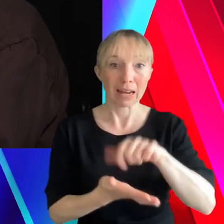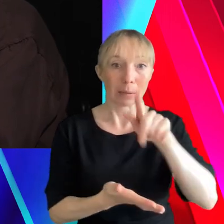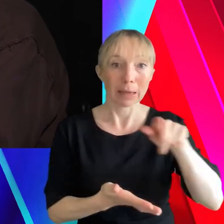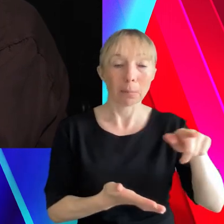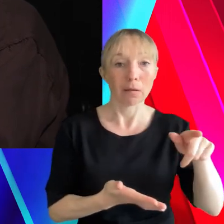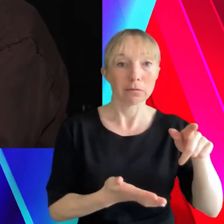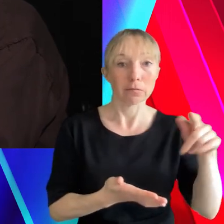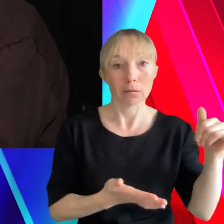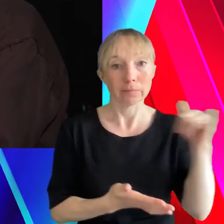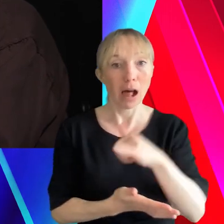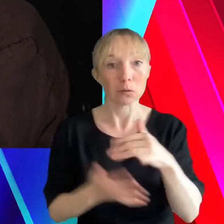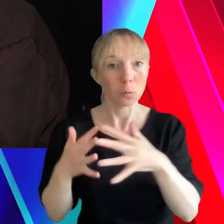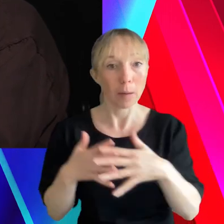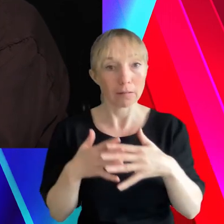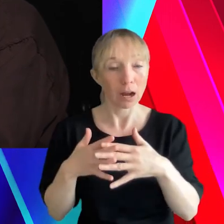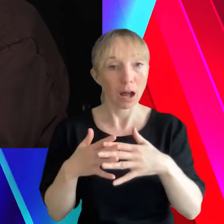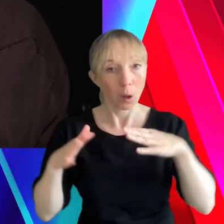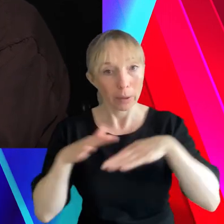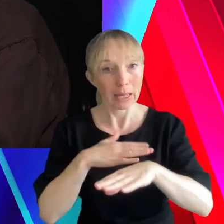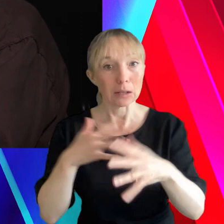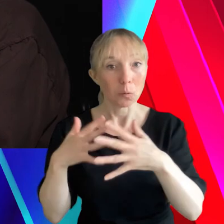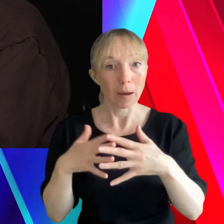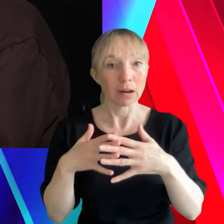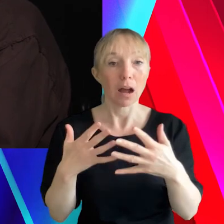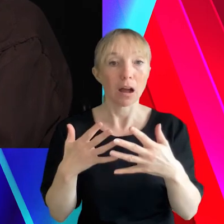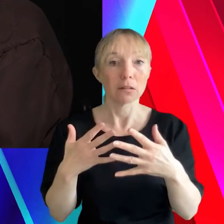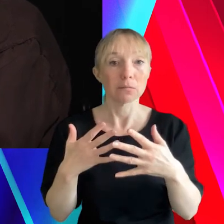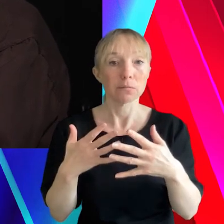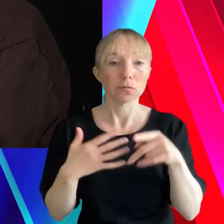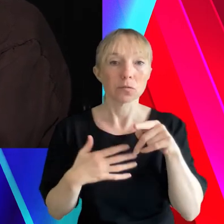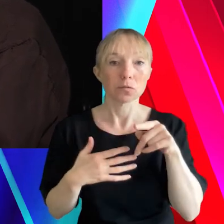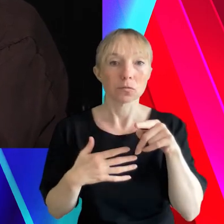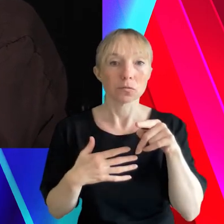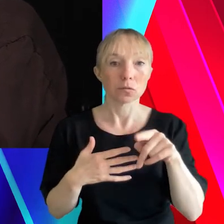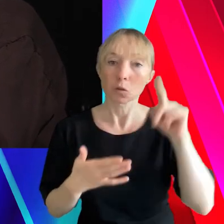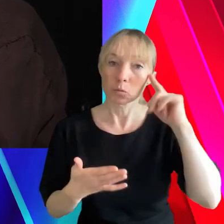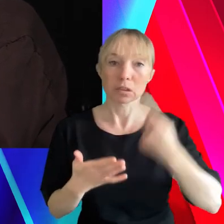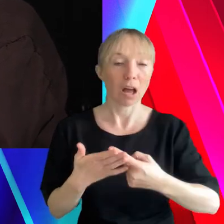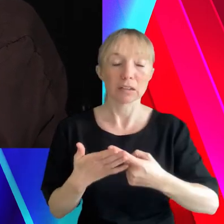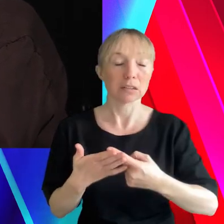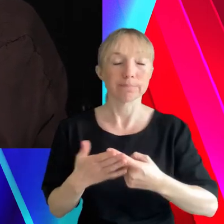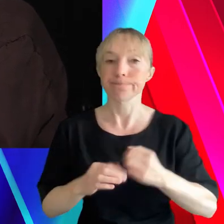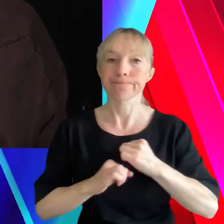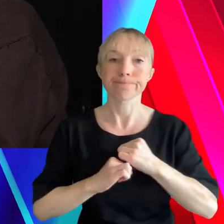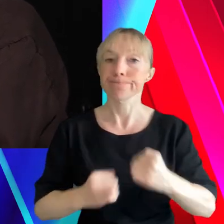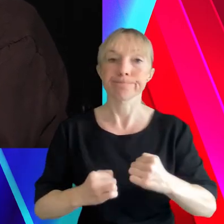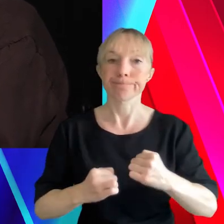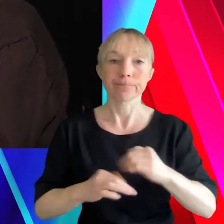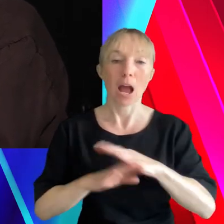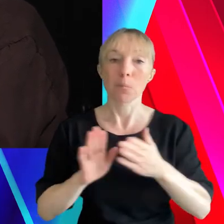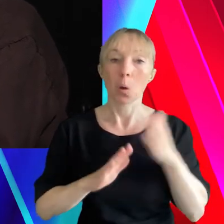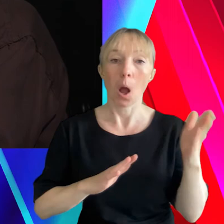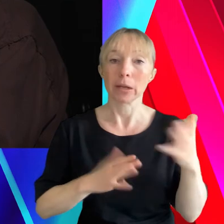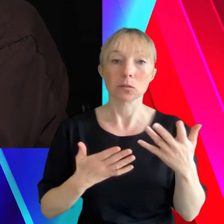of course, decided that there was no way you were going to go to the Academy Awards. And the Mayor of